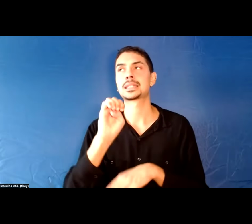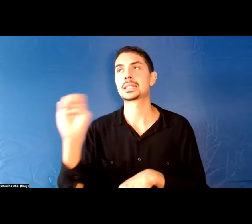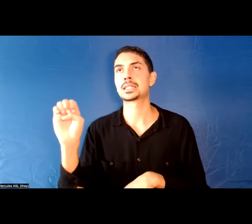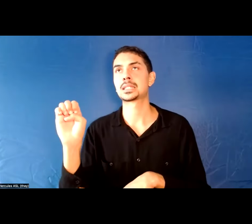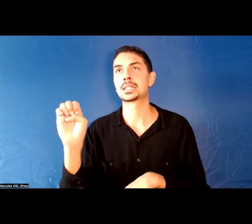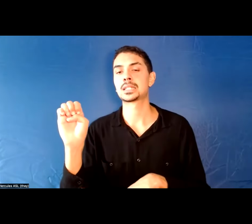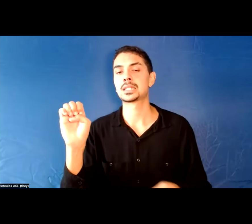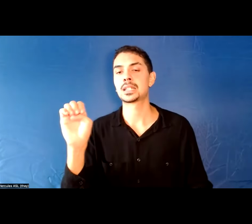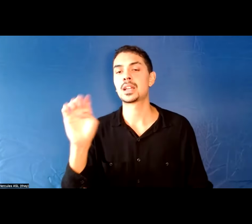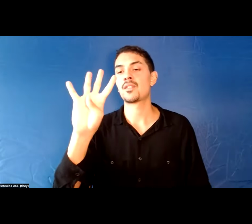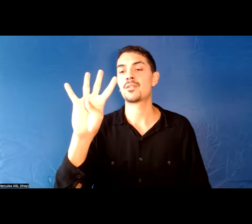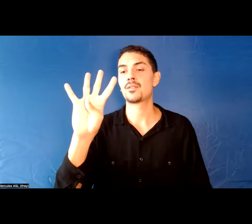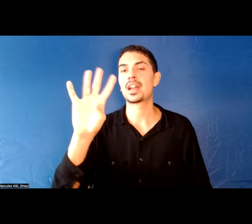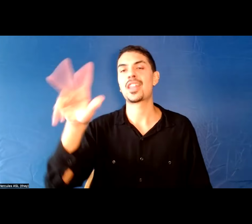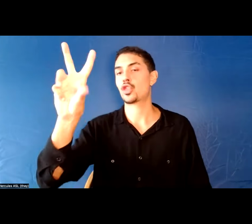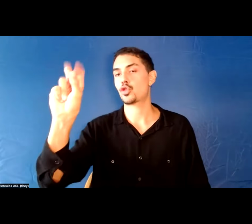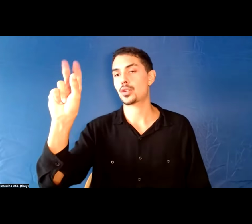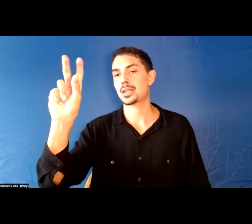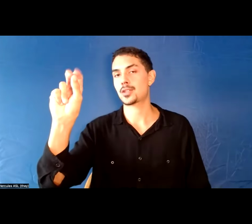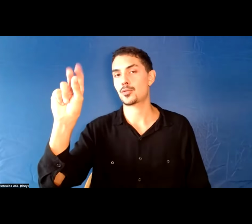Eastern, 3:30